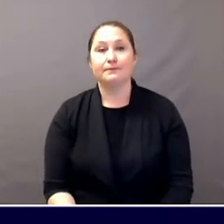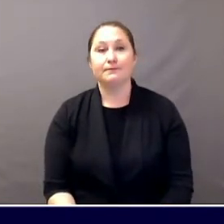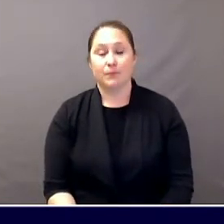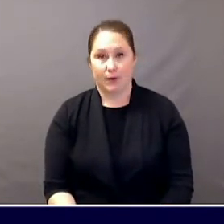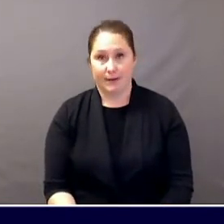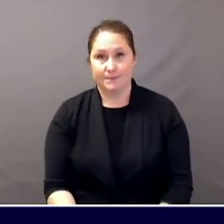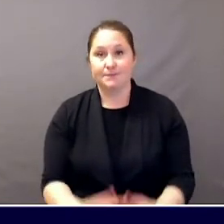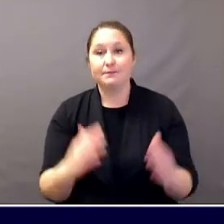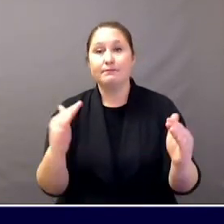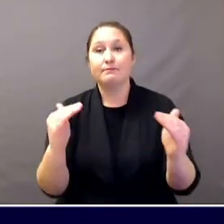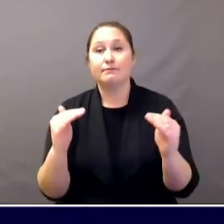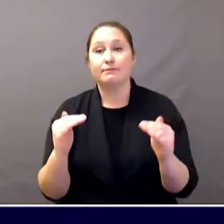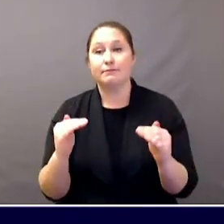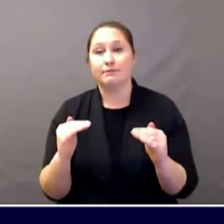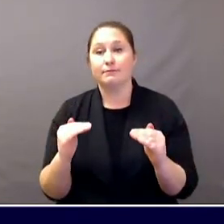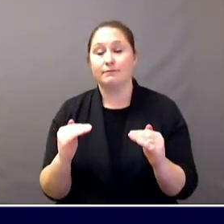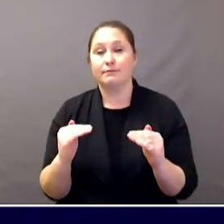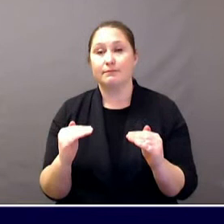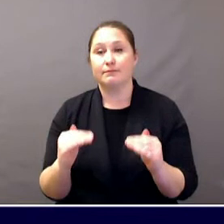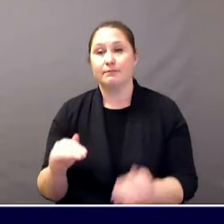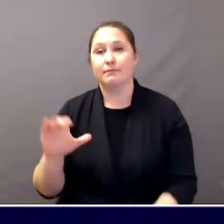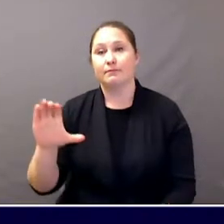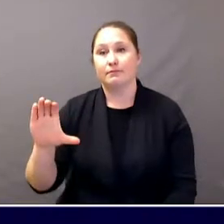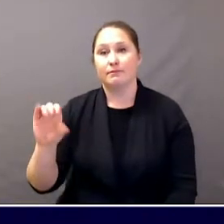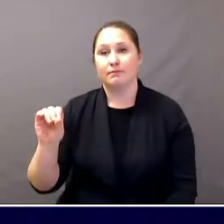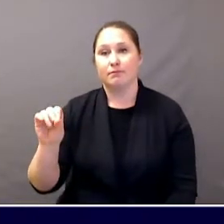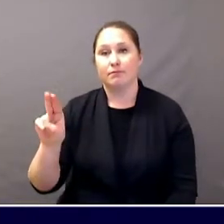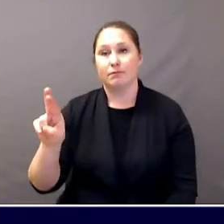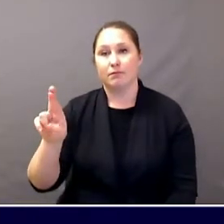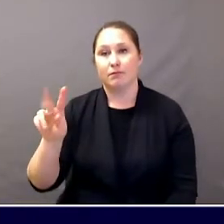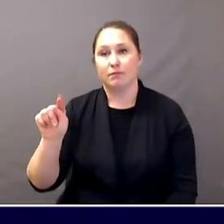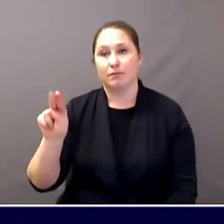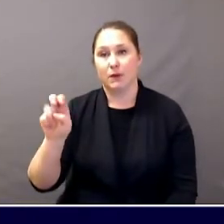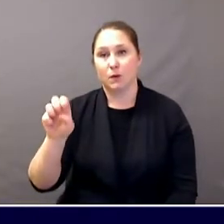I'm going to turn now over to Courtney at WGME.